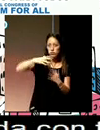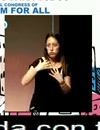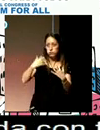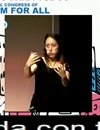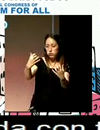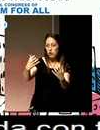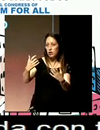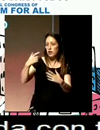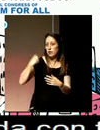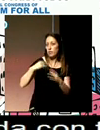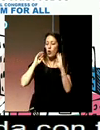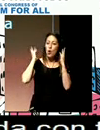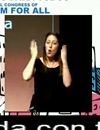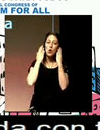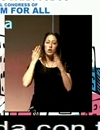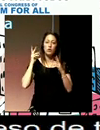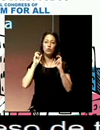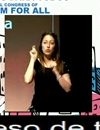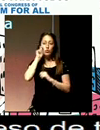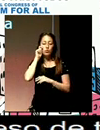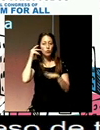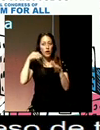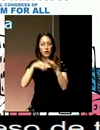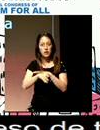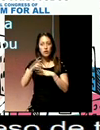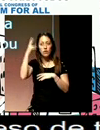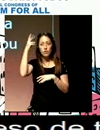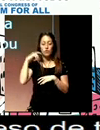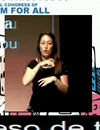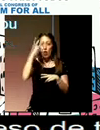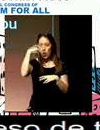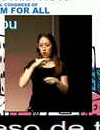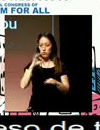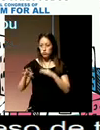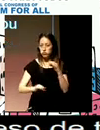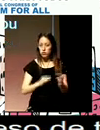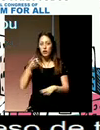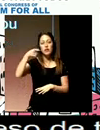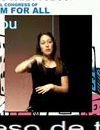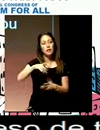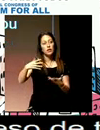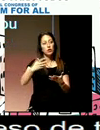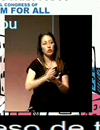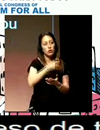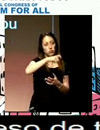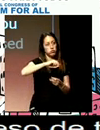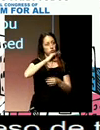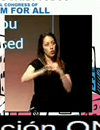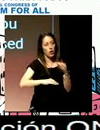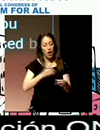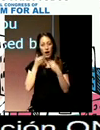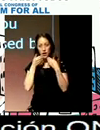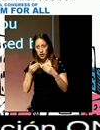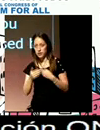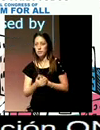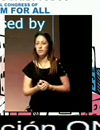within this Accessible Tourism Congress organized by ONCE Foundation. I would like to thank the ONCE Foundation.